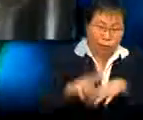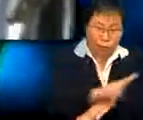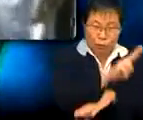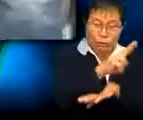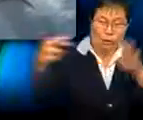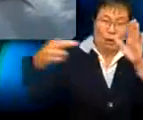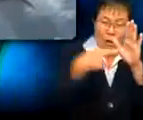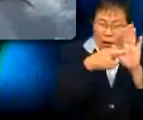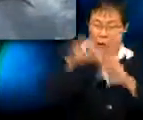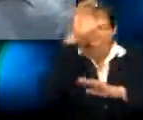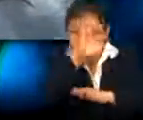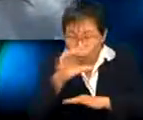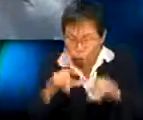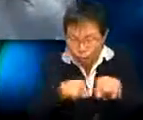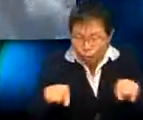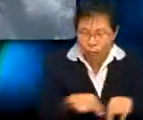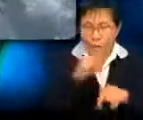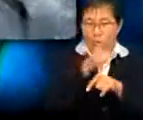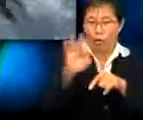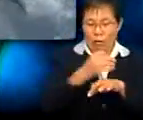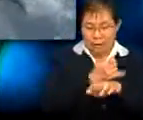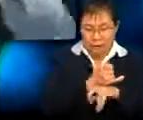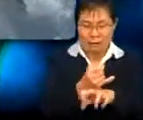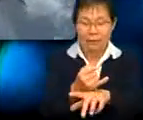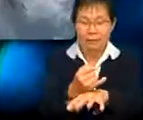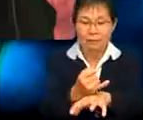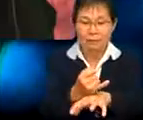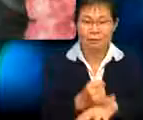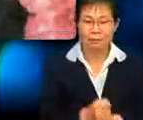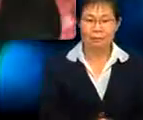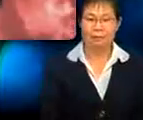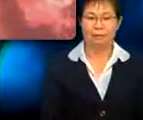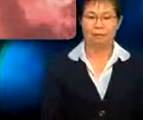It uses the echoes to locate the position of its prey.